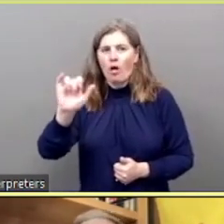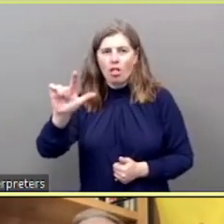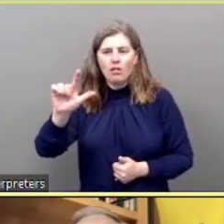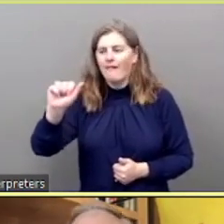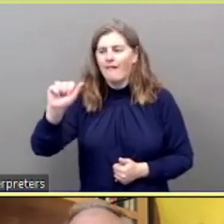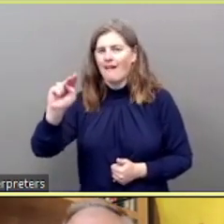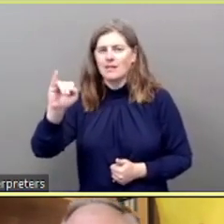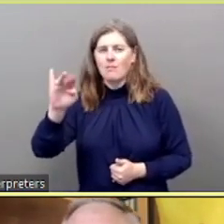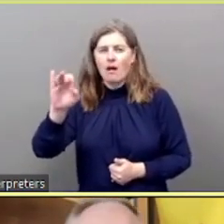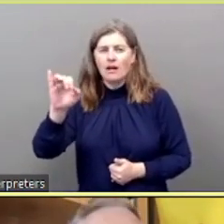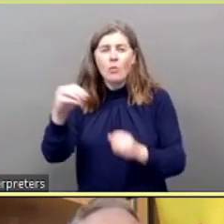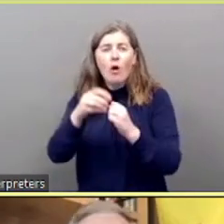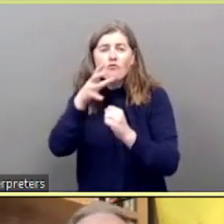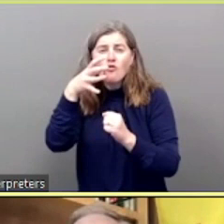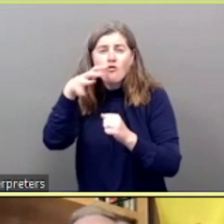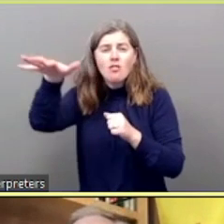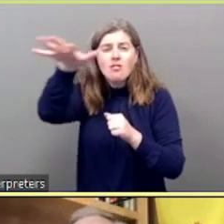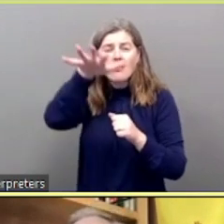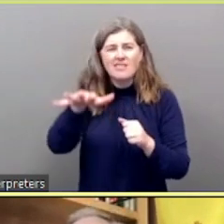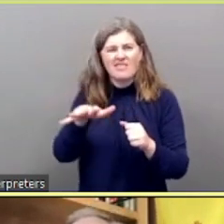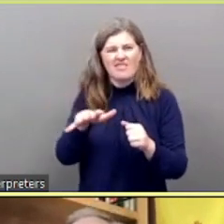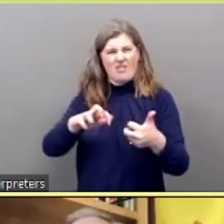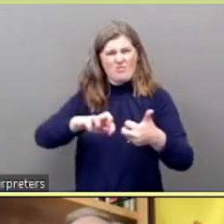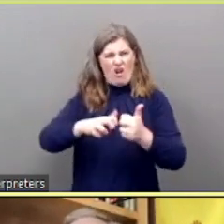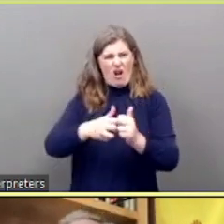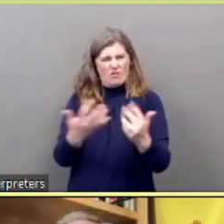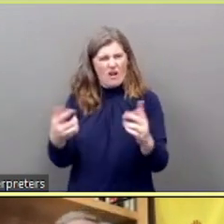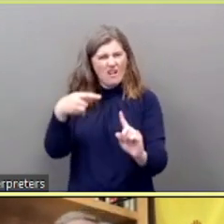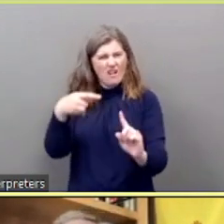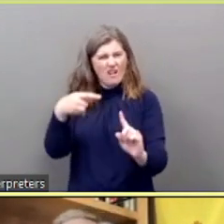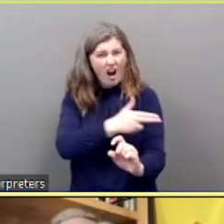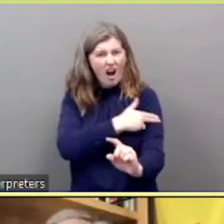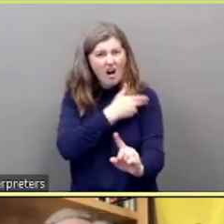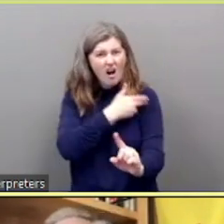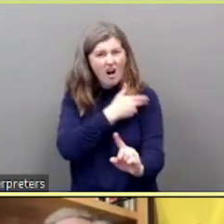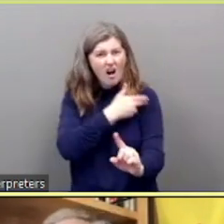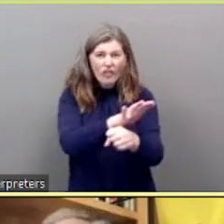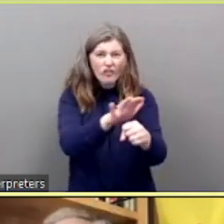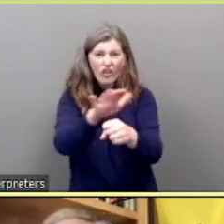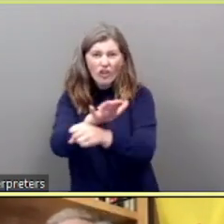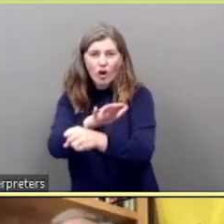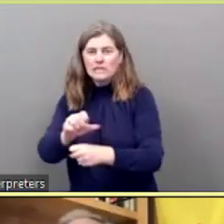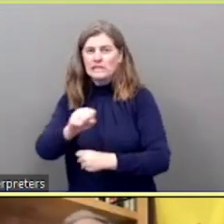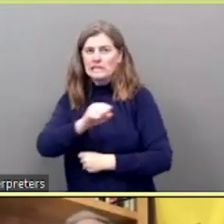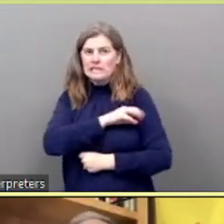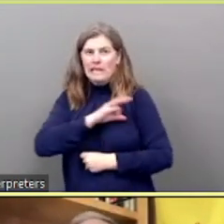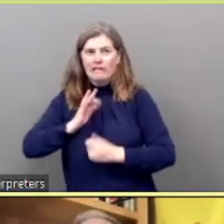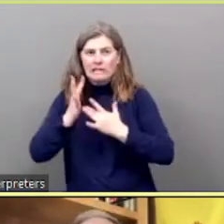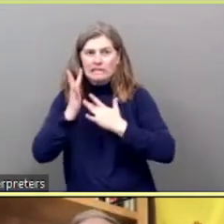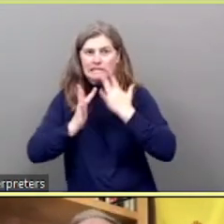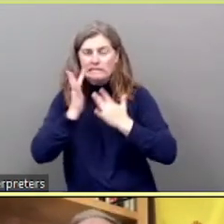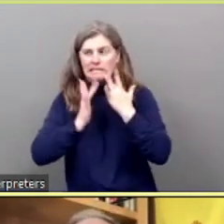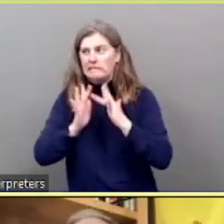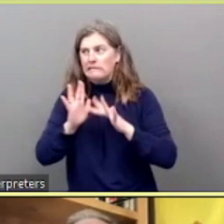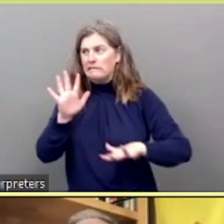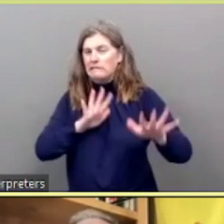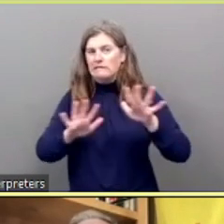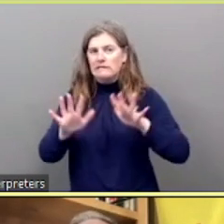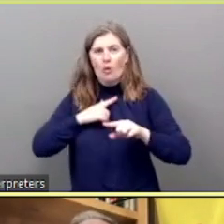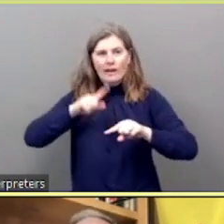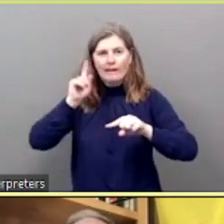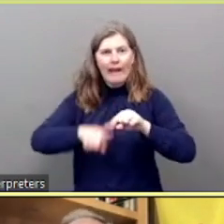Our problem right now is our hospitals are so full and our hospital staffing is so strapped that we're actually unable